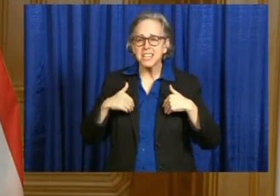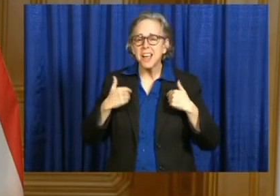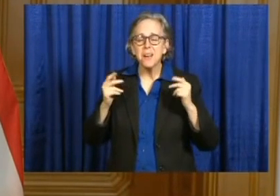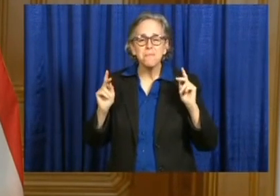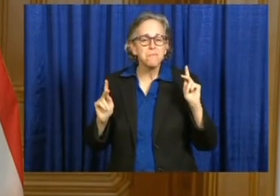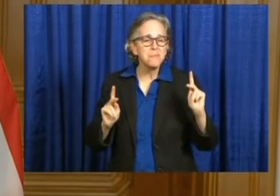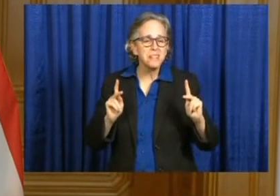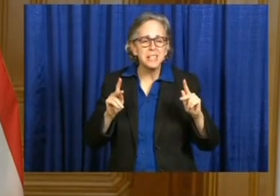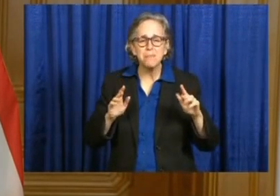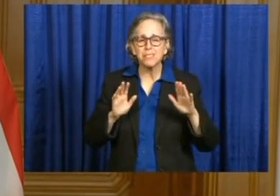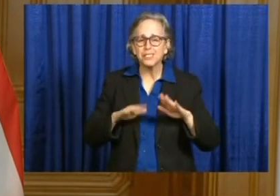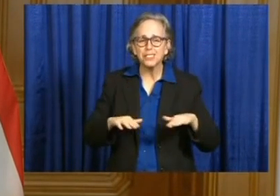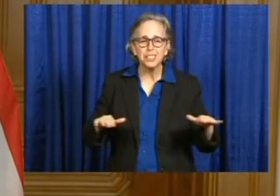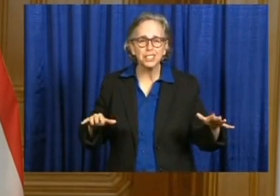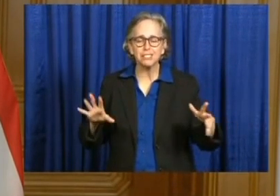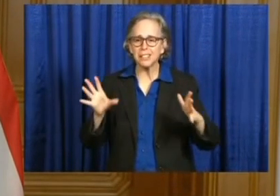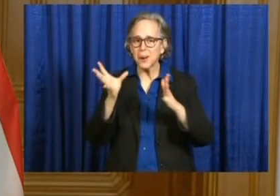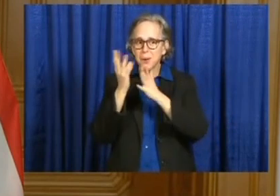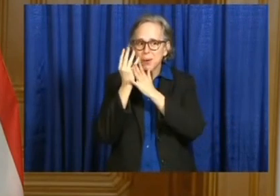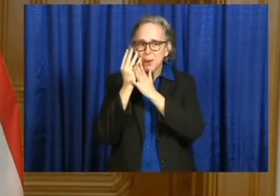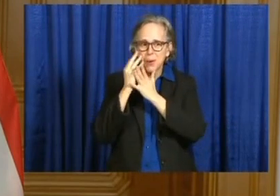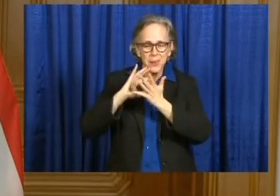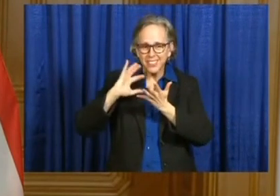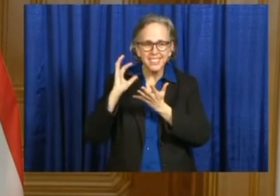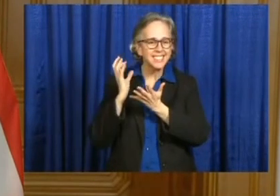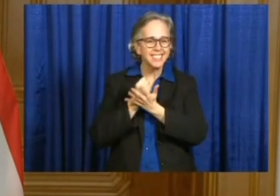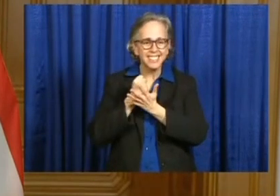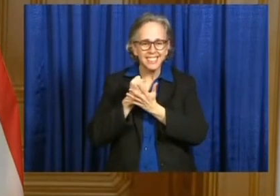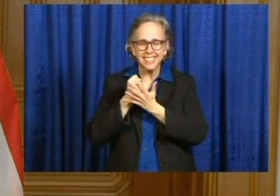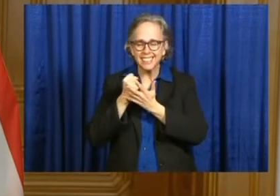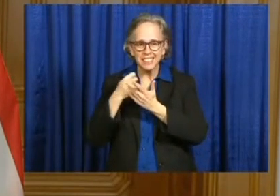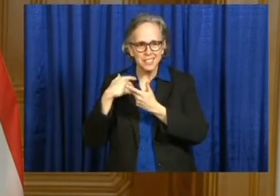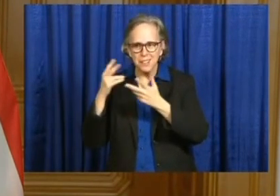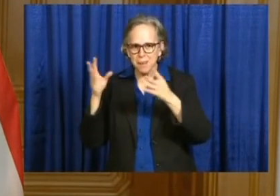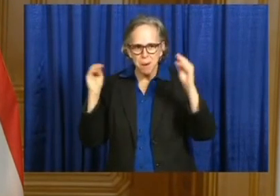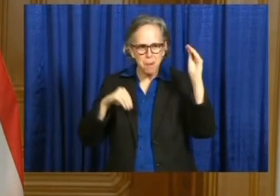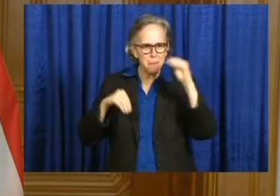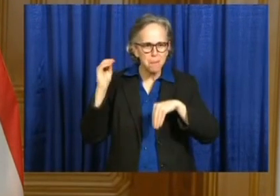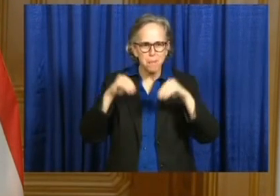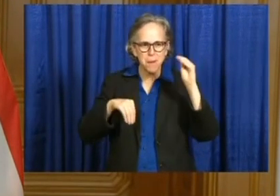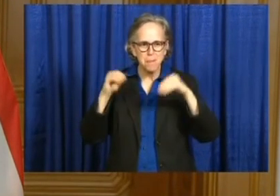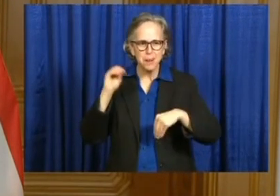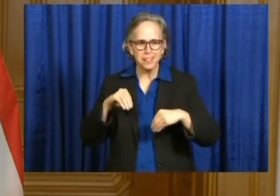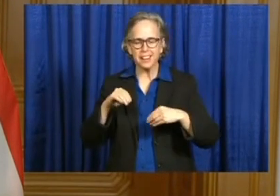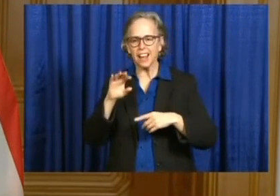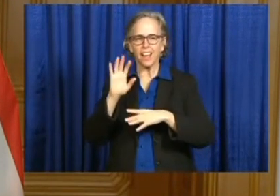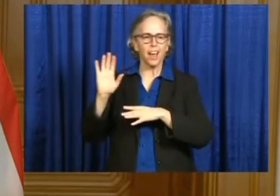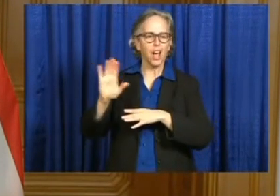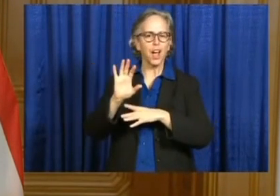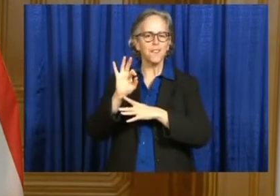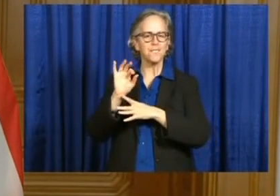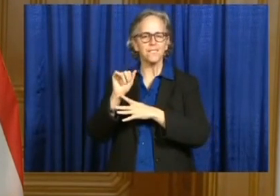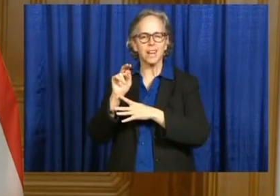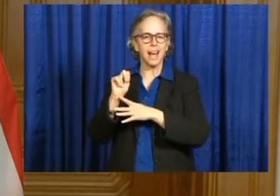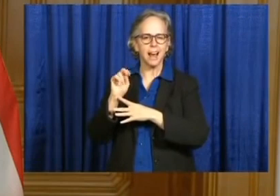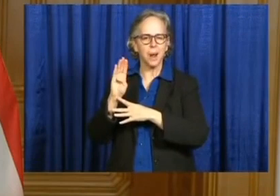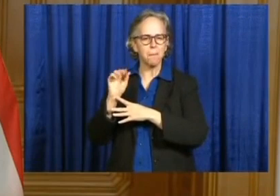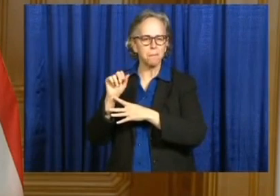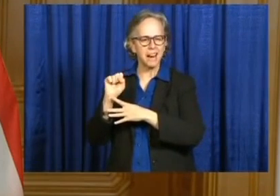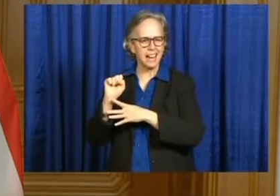pulled off from her fan base. So we enjoyed that, Dr. Acton, very